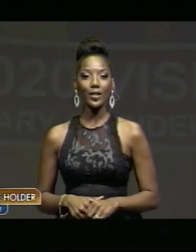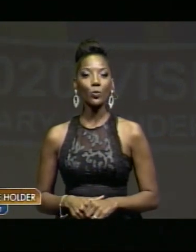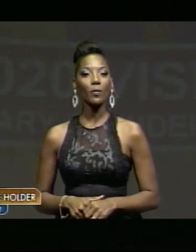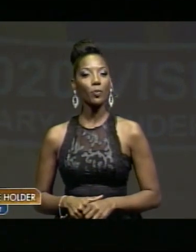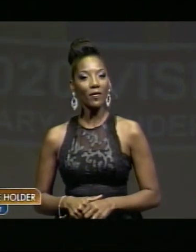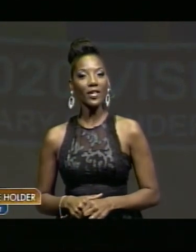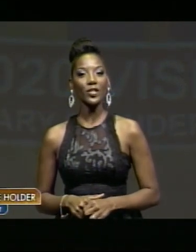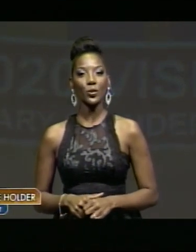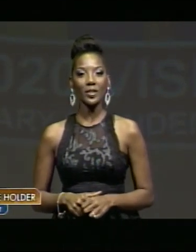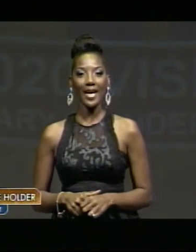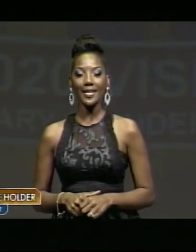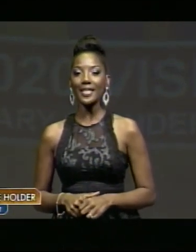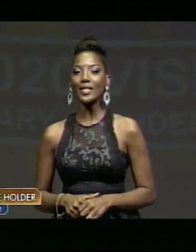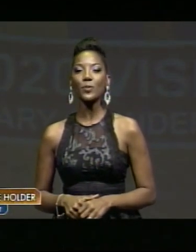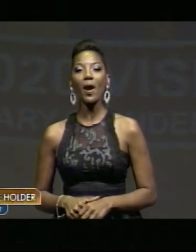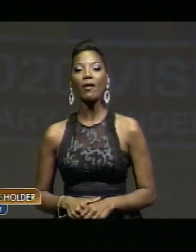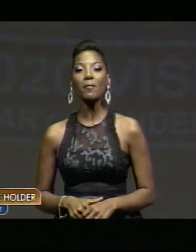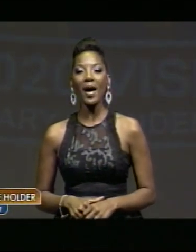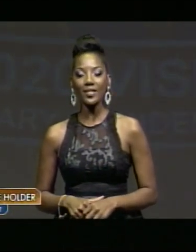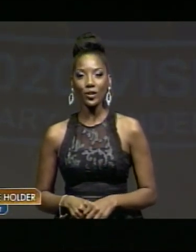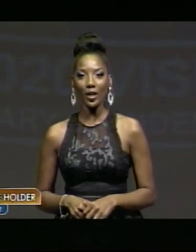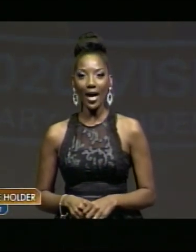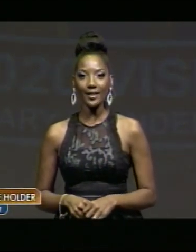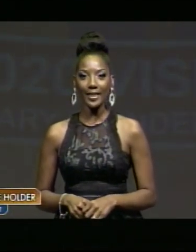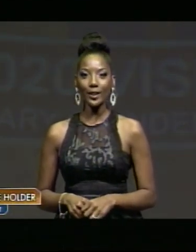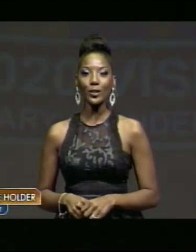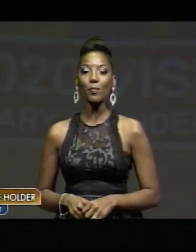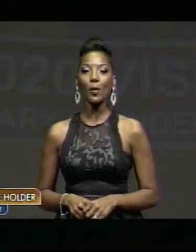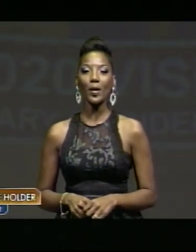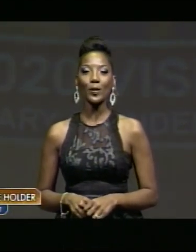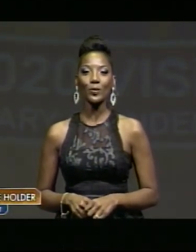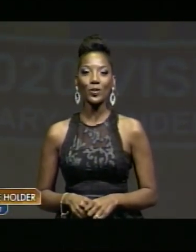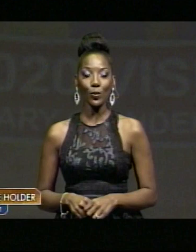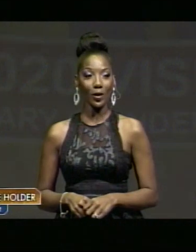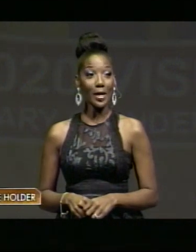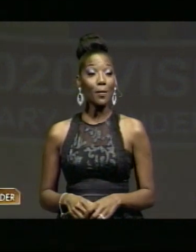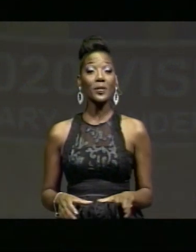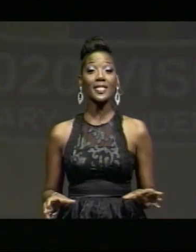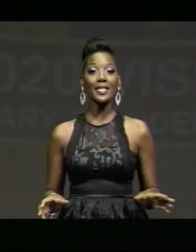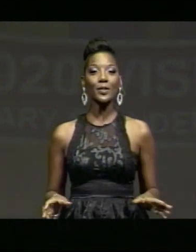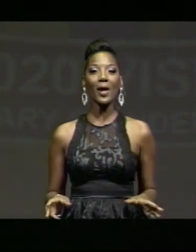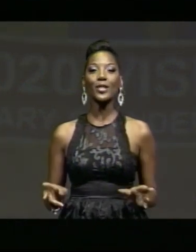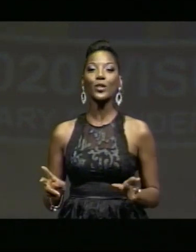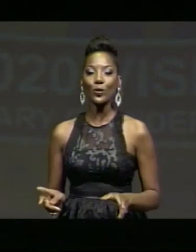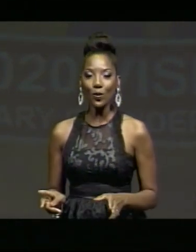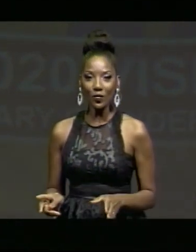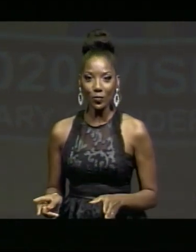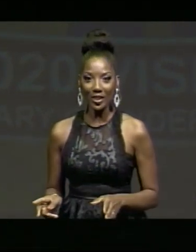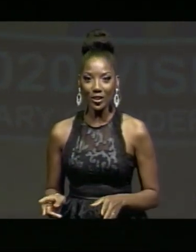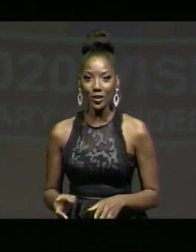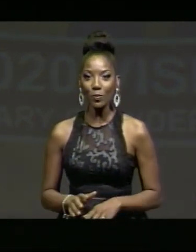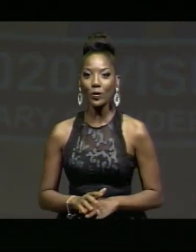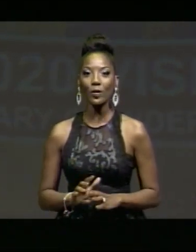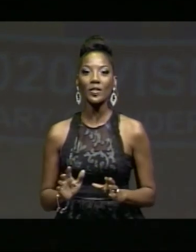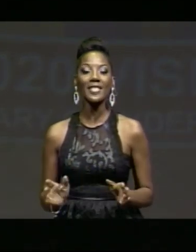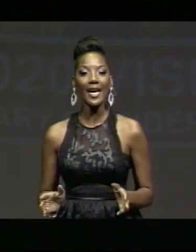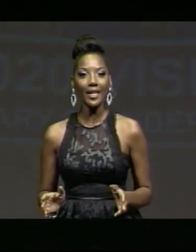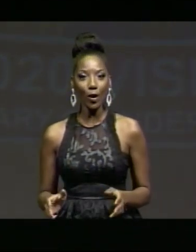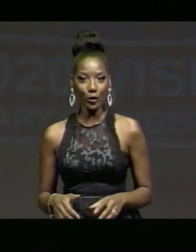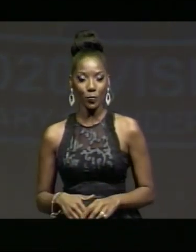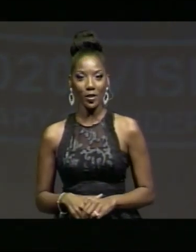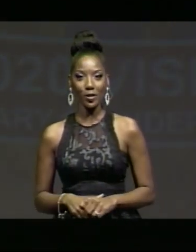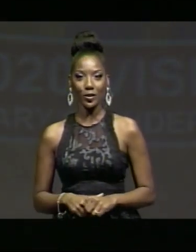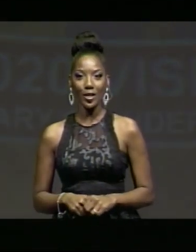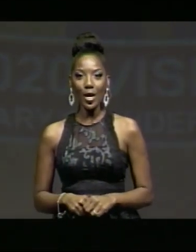6 finalists were privileged to attend an inspiring masterclass at the Hilton Barbados Resort presented by 2 of the region's most